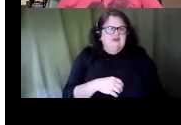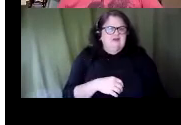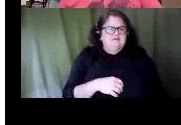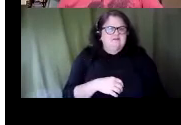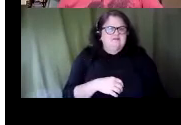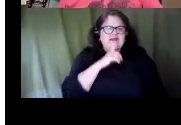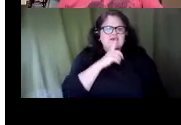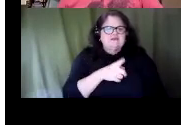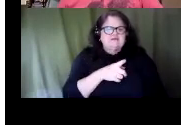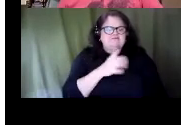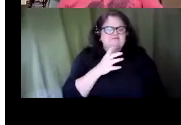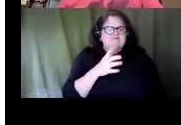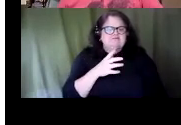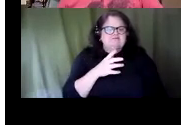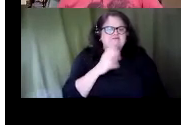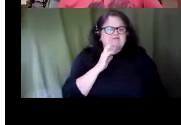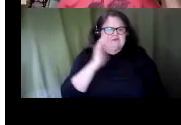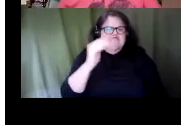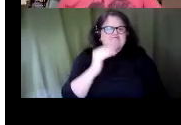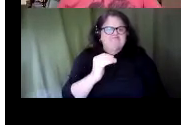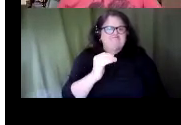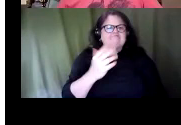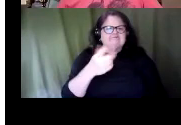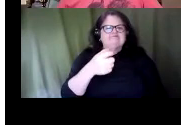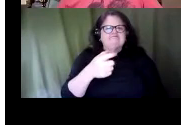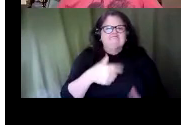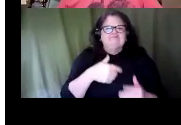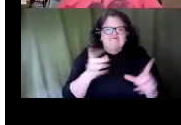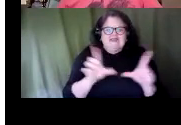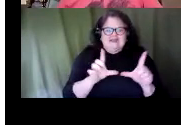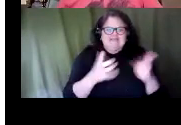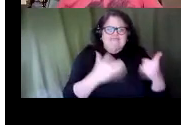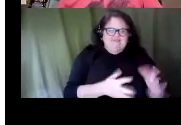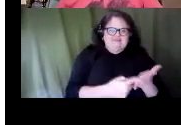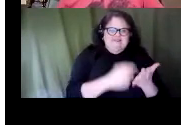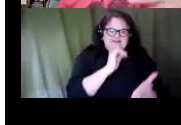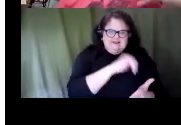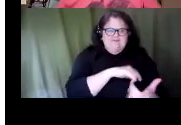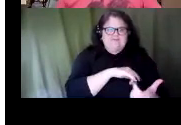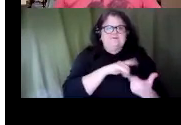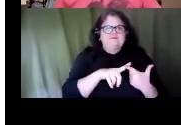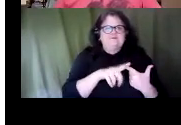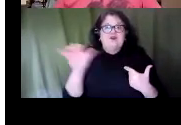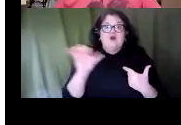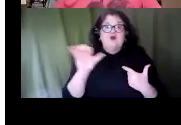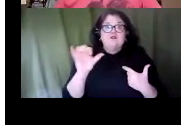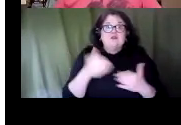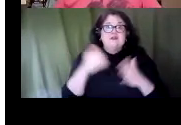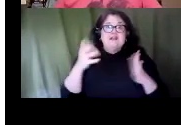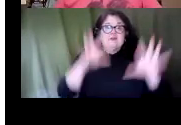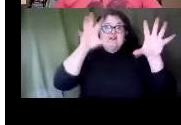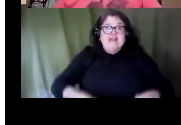Actually, I'm going to just go to the next slide. Yeah, so I talked about licenses. Also, yeah, if neighbors take down